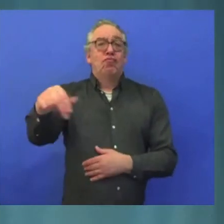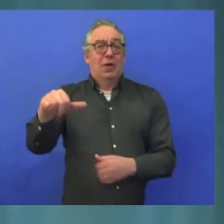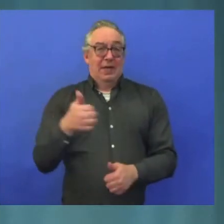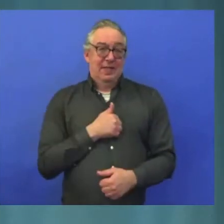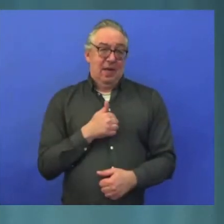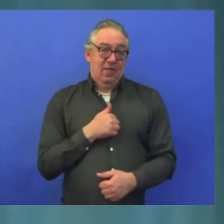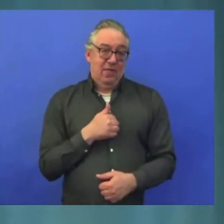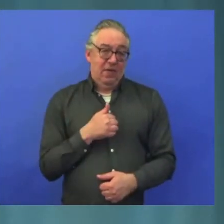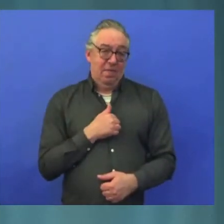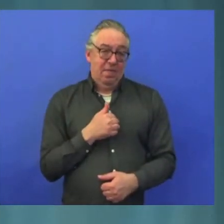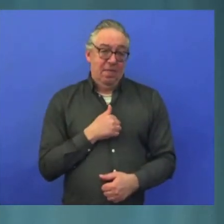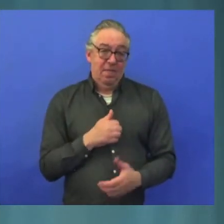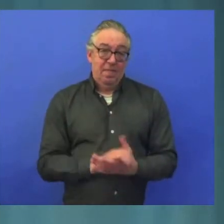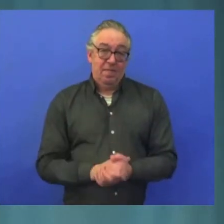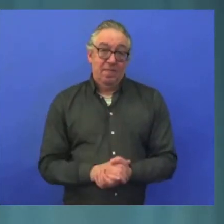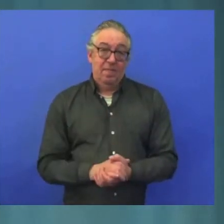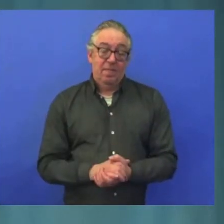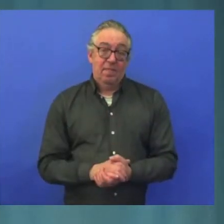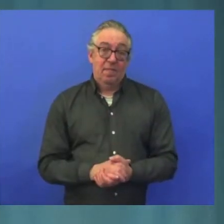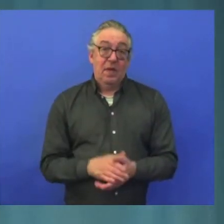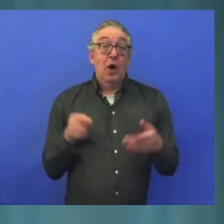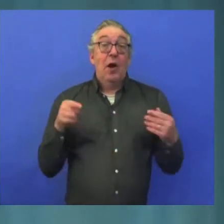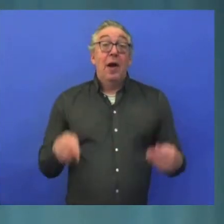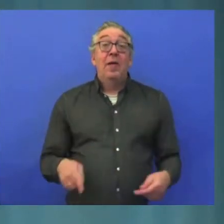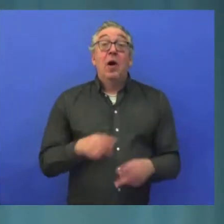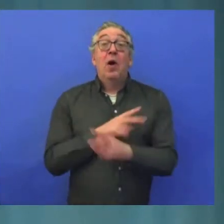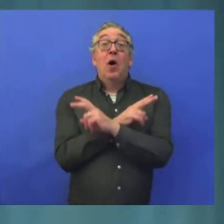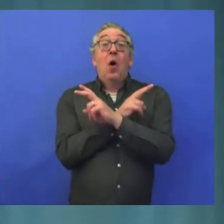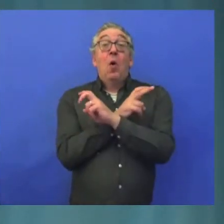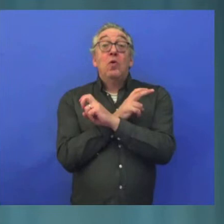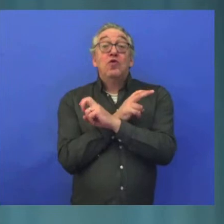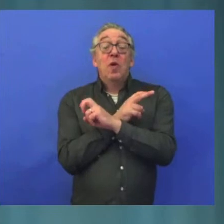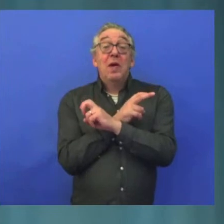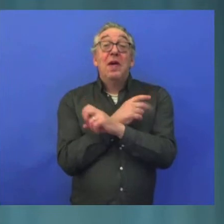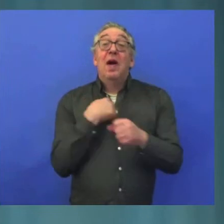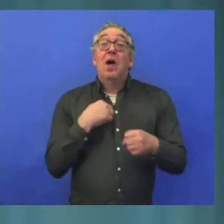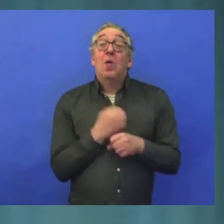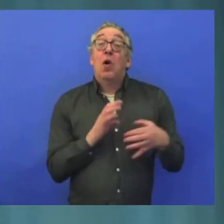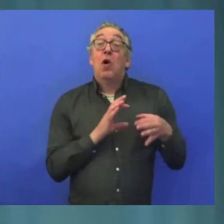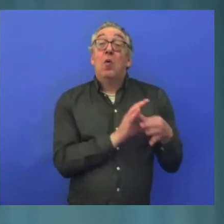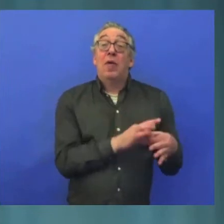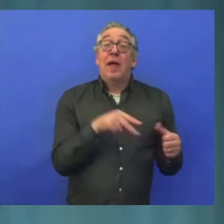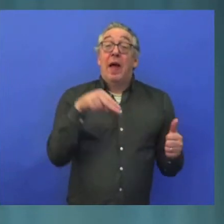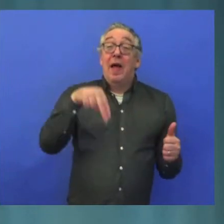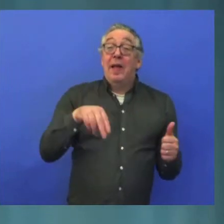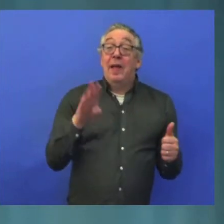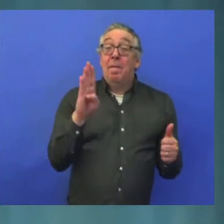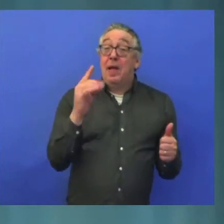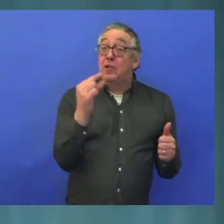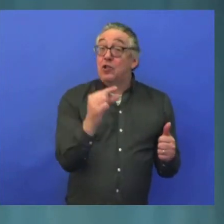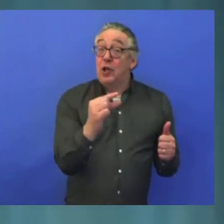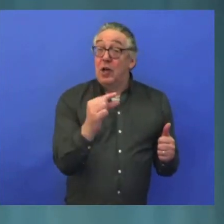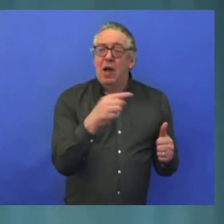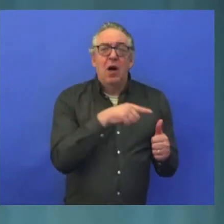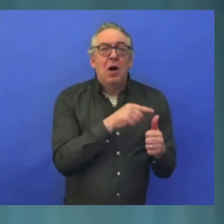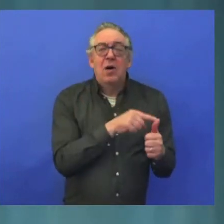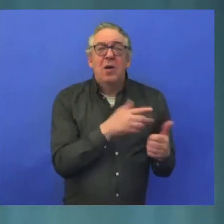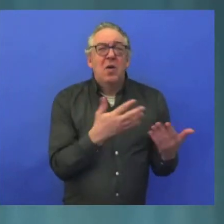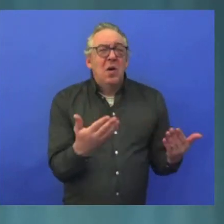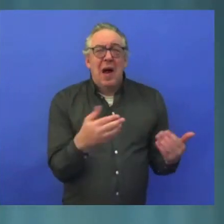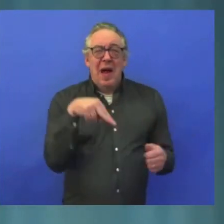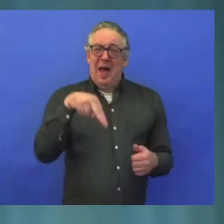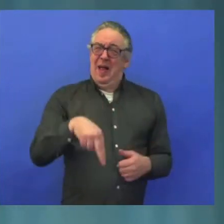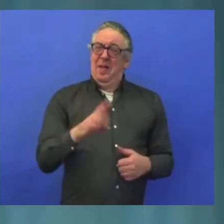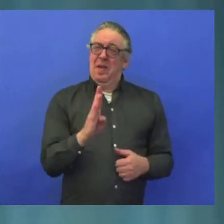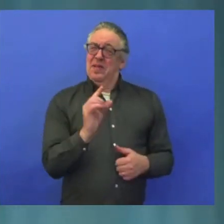Austria with the MVG. The MVG gives tobacco shops in Austria to